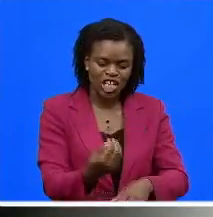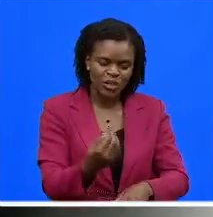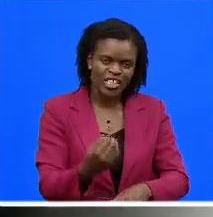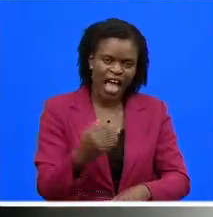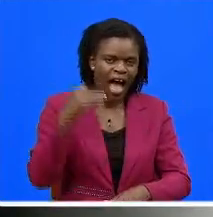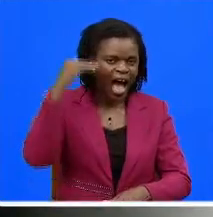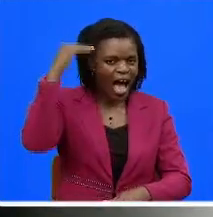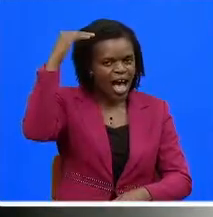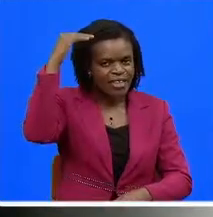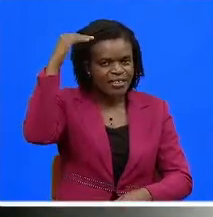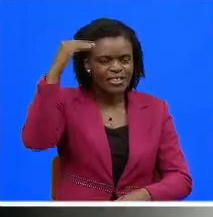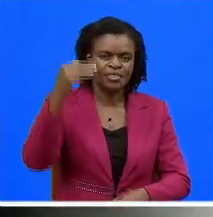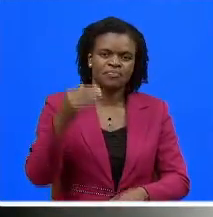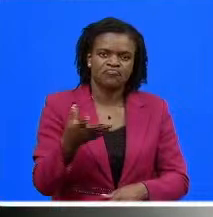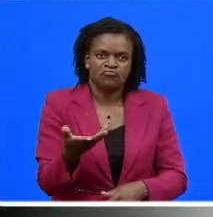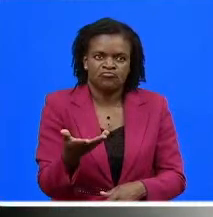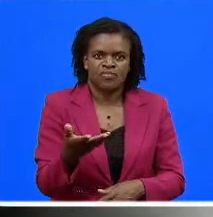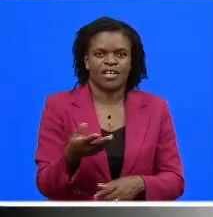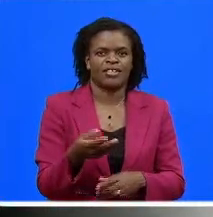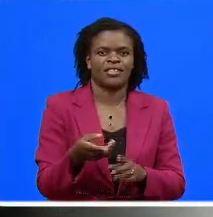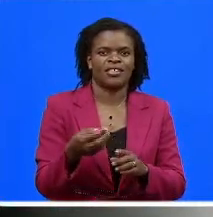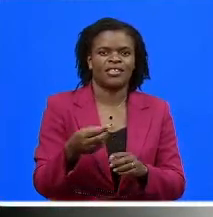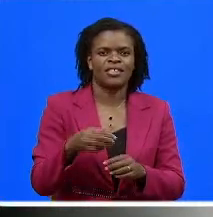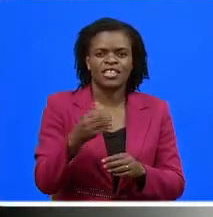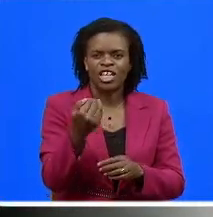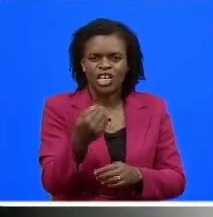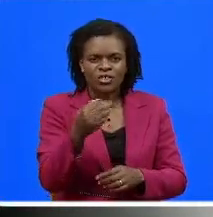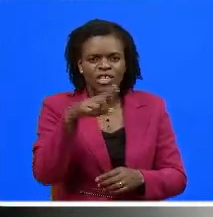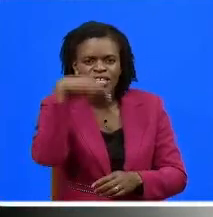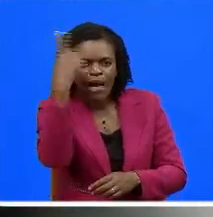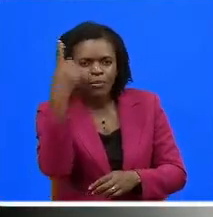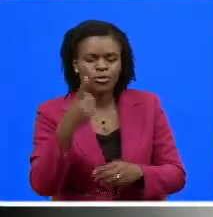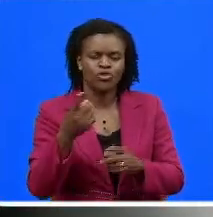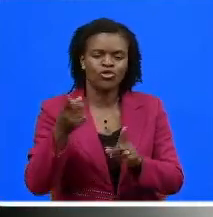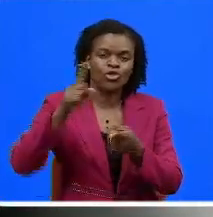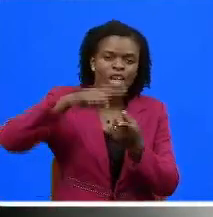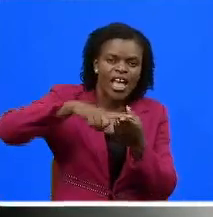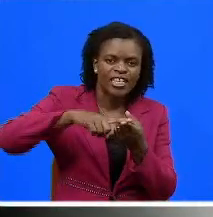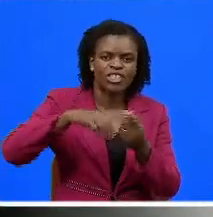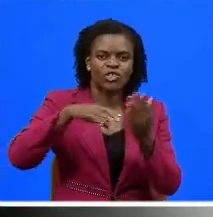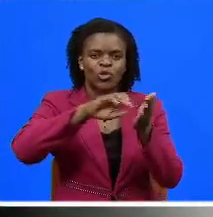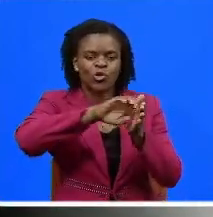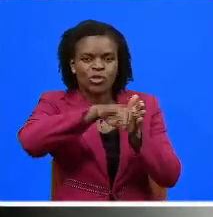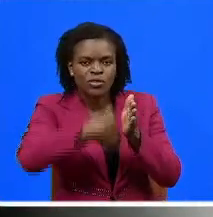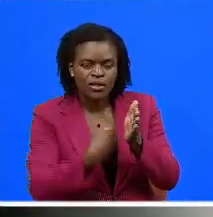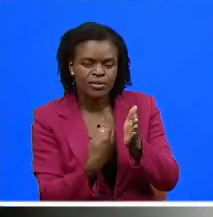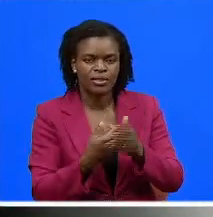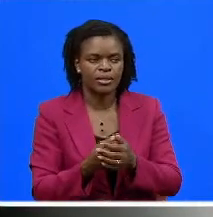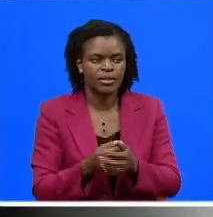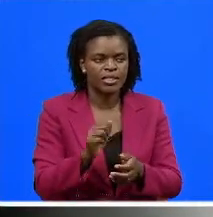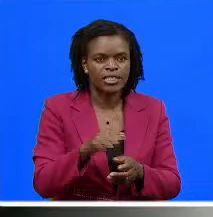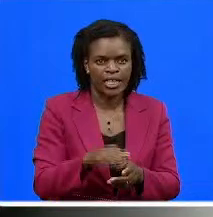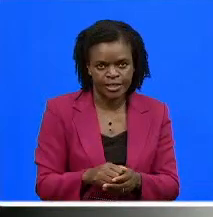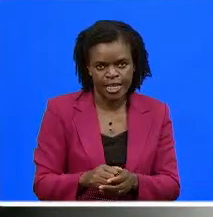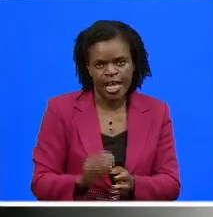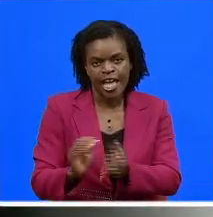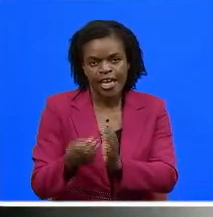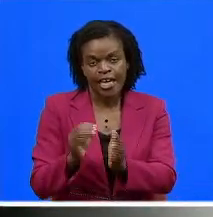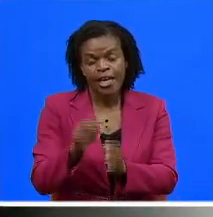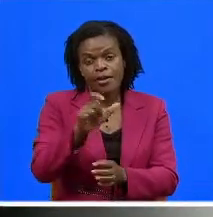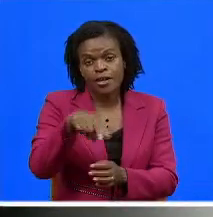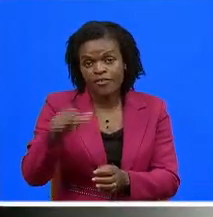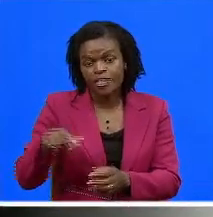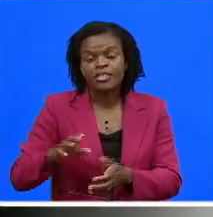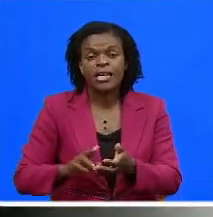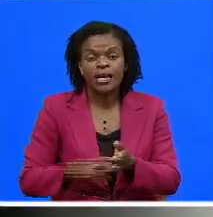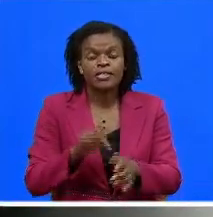addition, subtraction, etc. All these areas fall into specific categories that caregivers and parents need to look out for. So